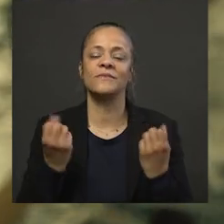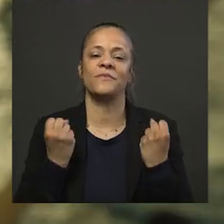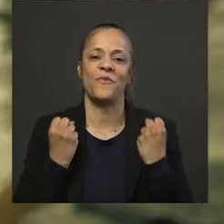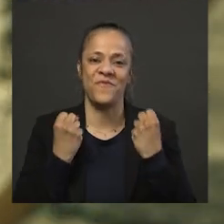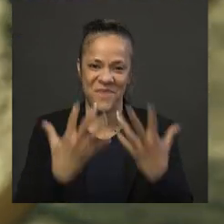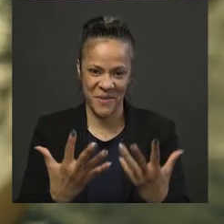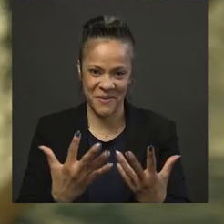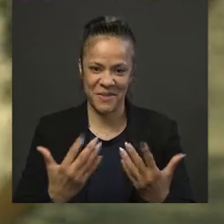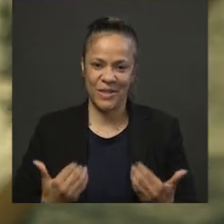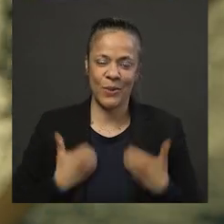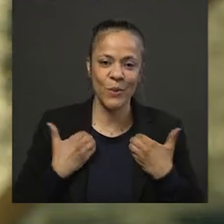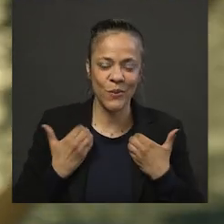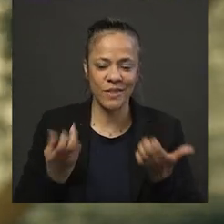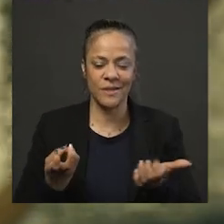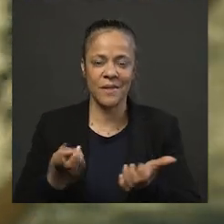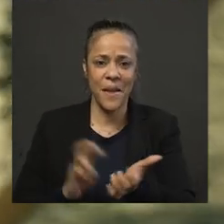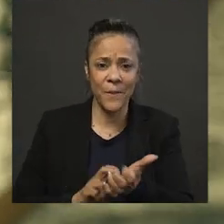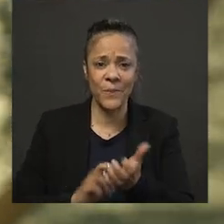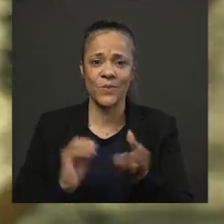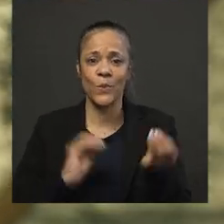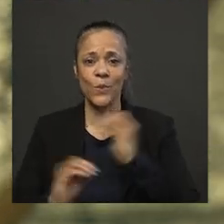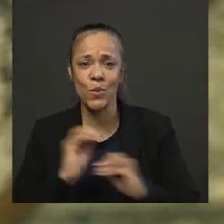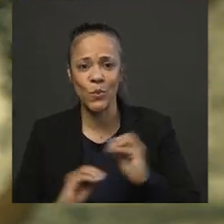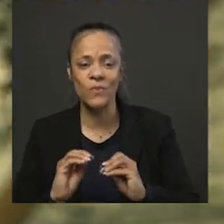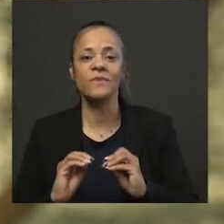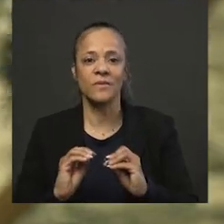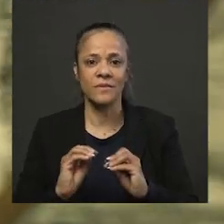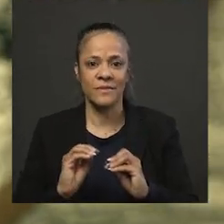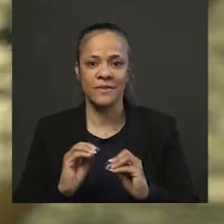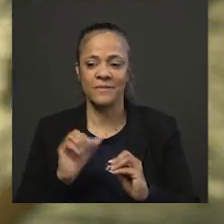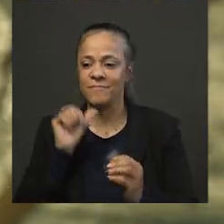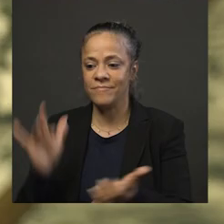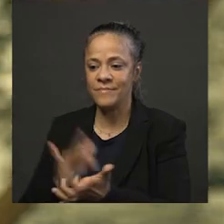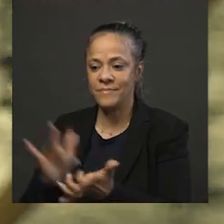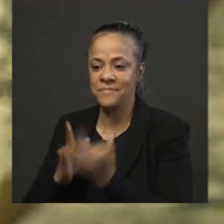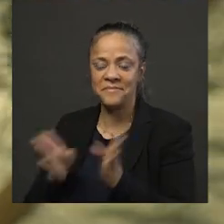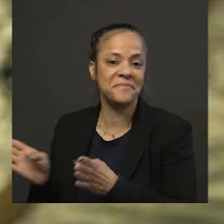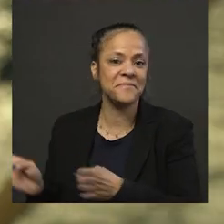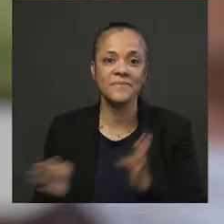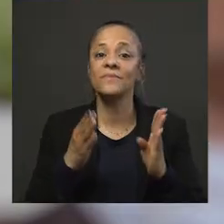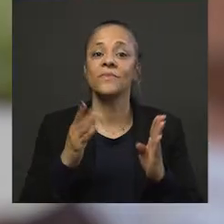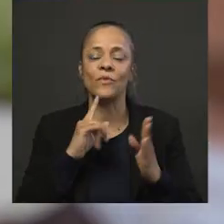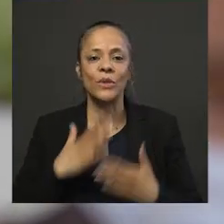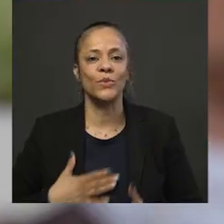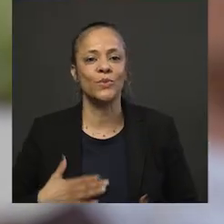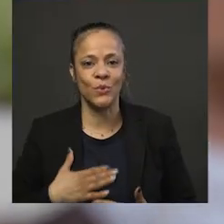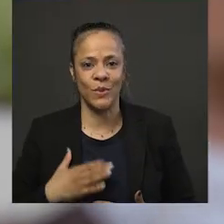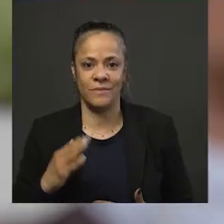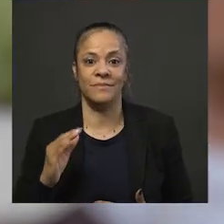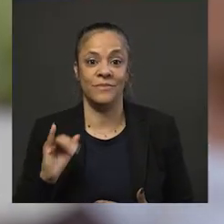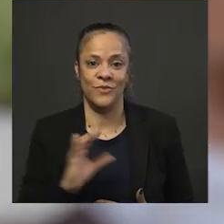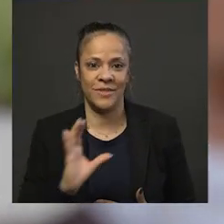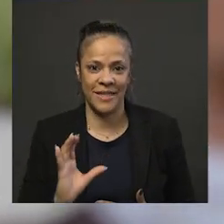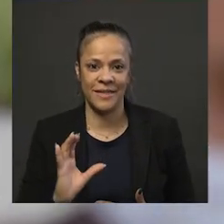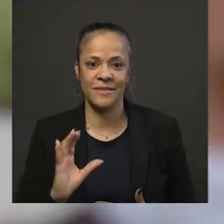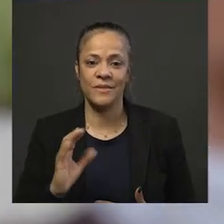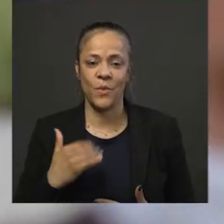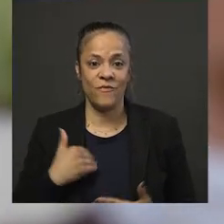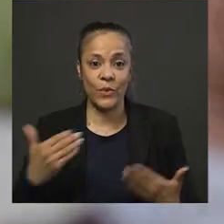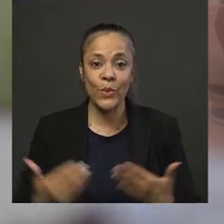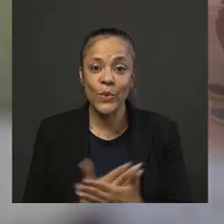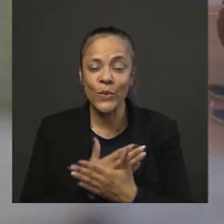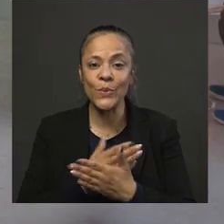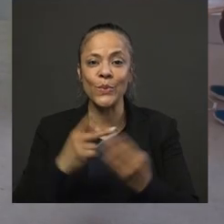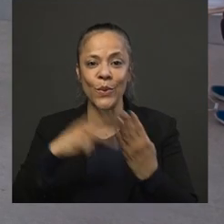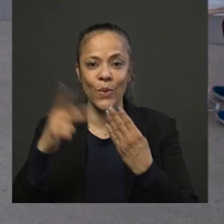with youth getting up, getting moving, getting away from their screens and enjoying the city. We were able to introduce a brand new